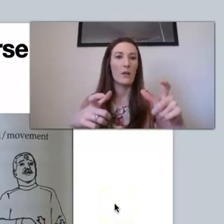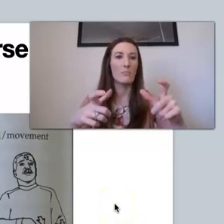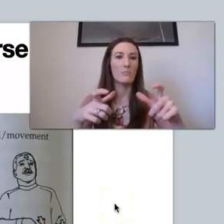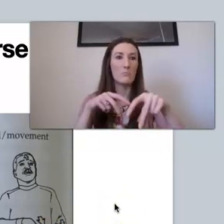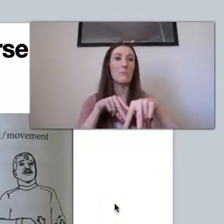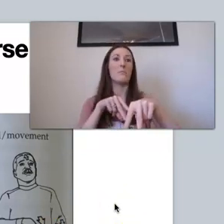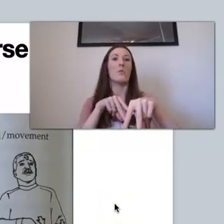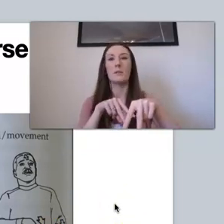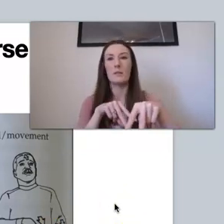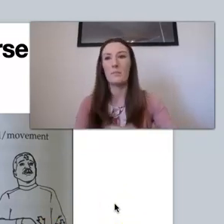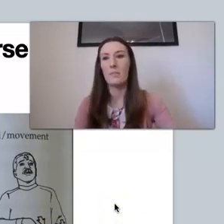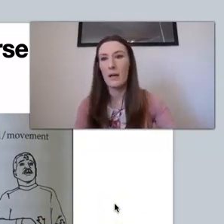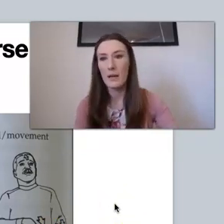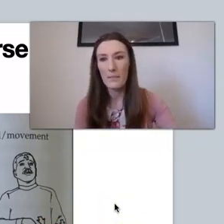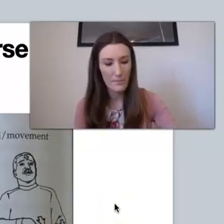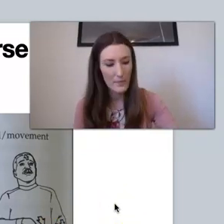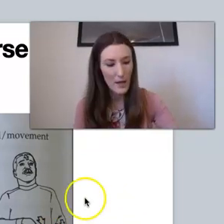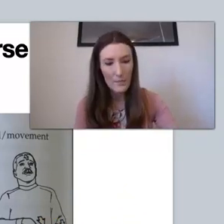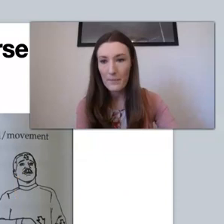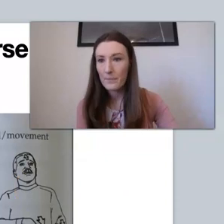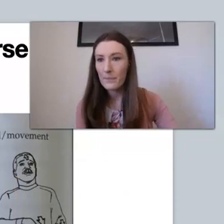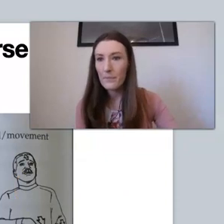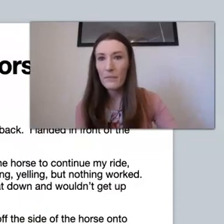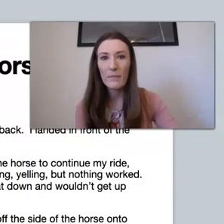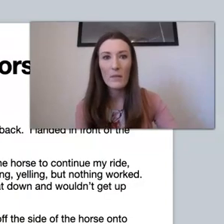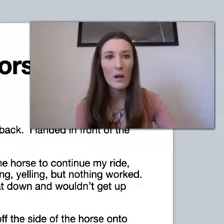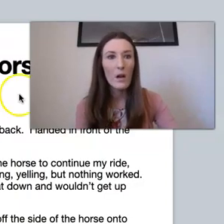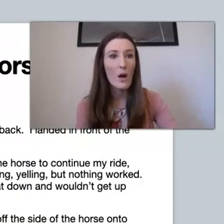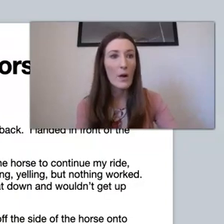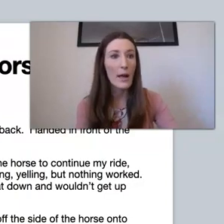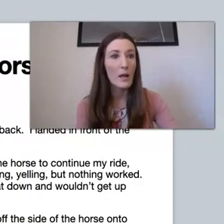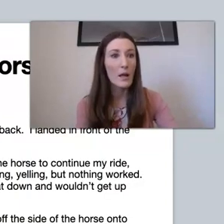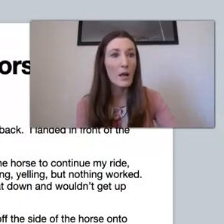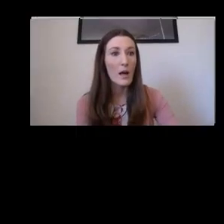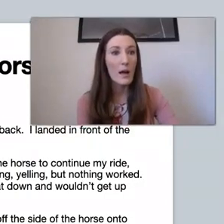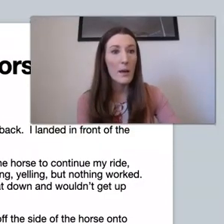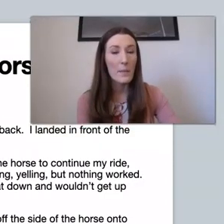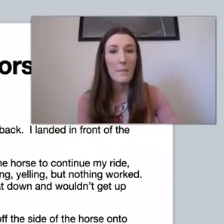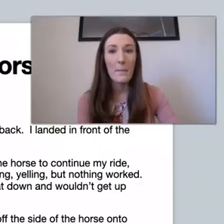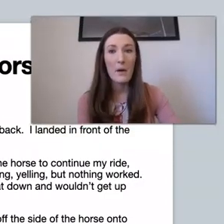water here. The horse backs up. Okay. Okay,